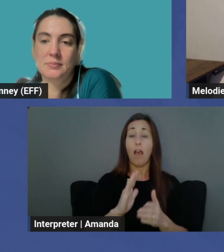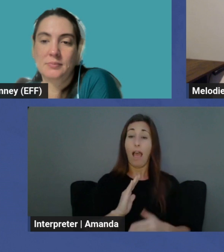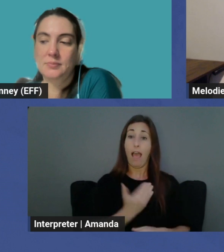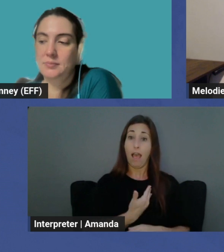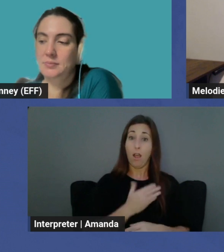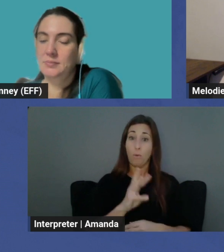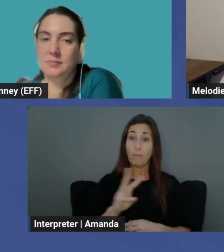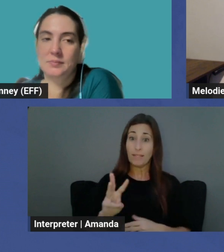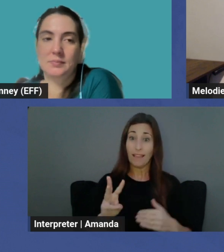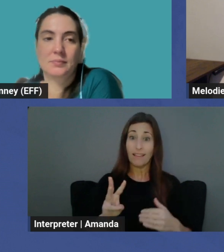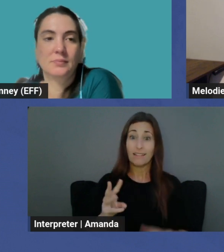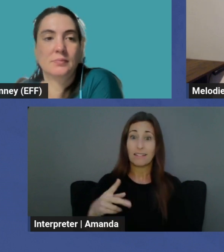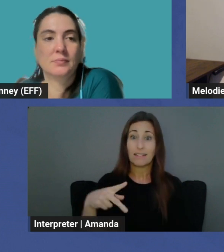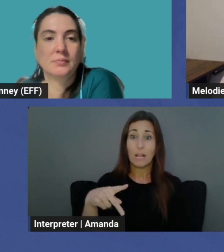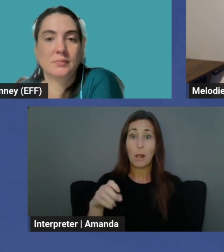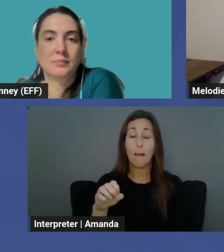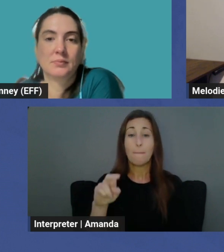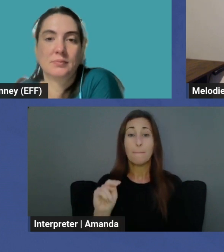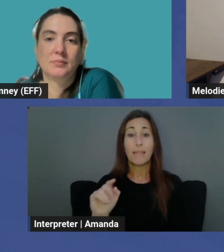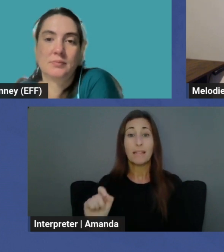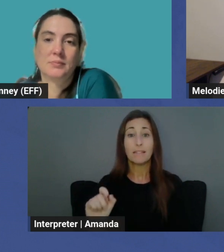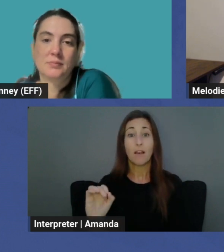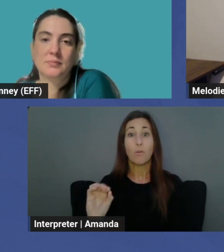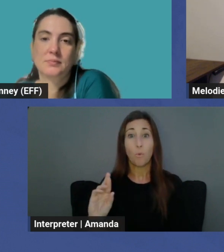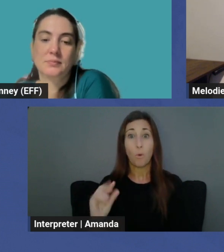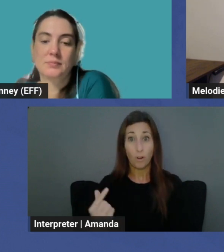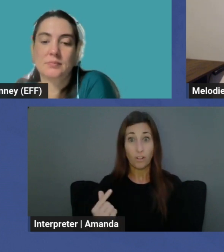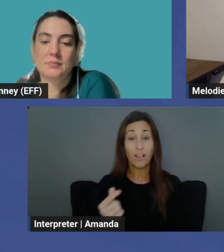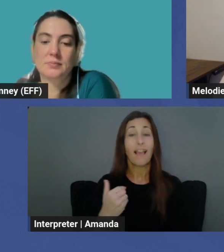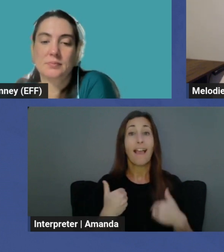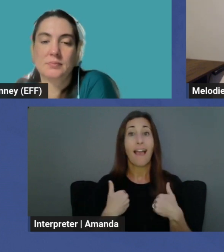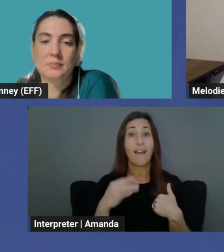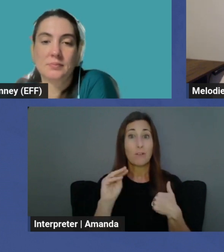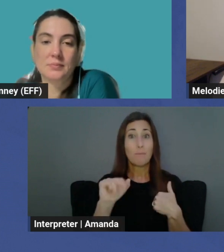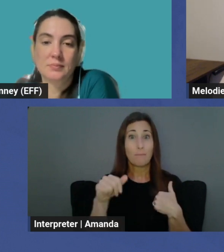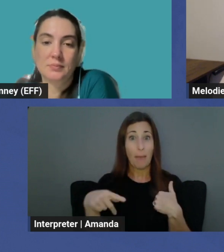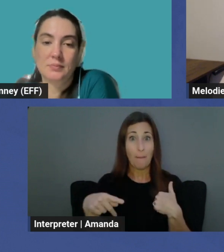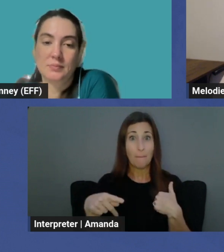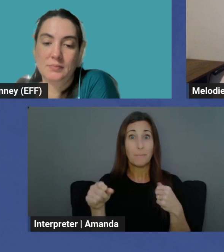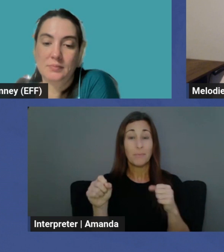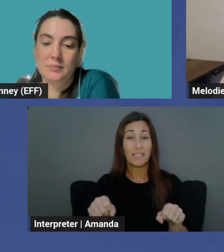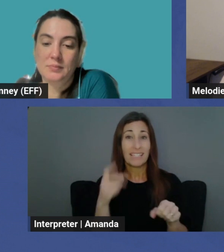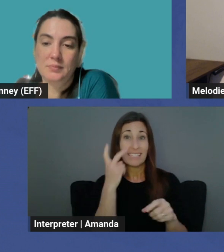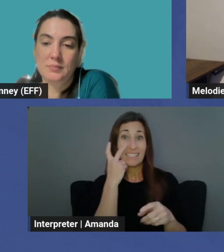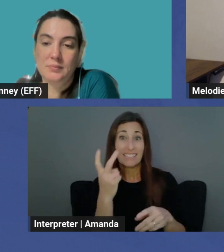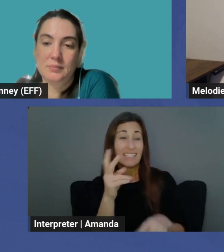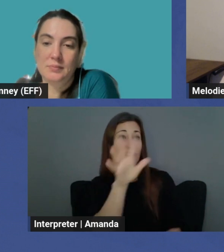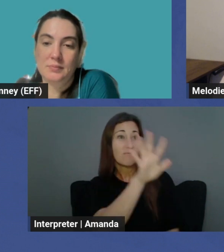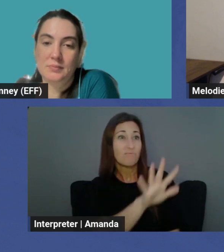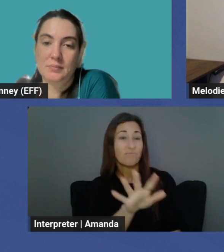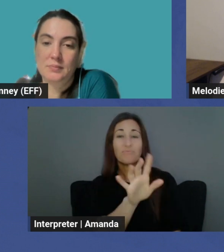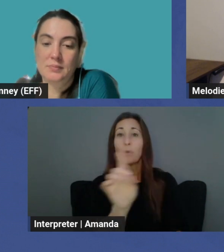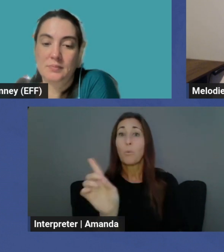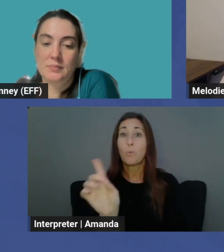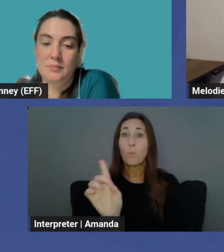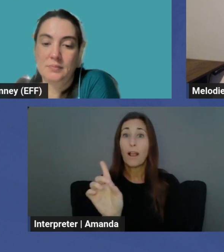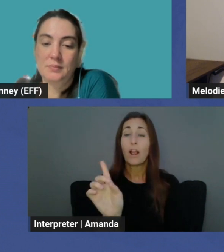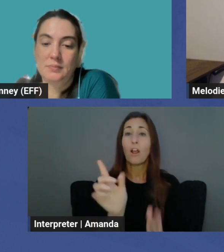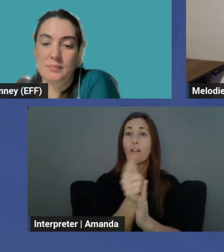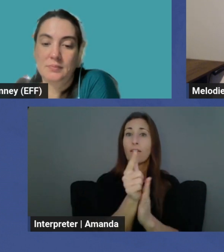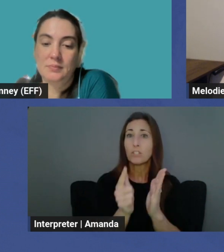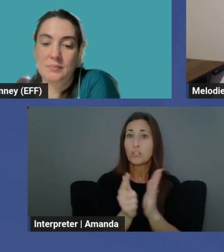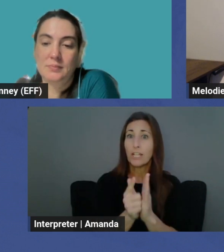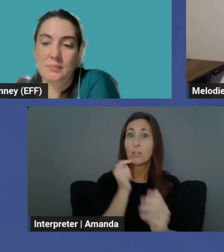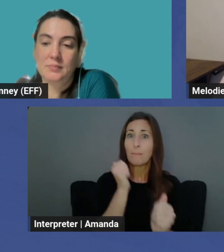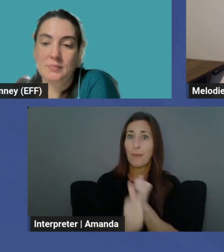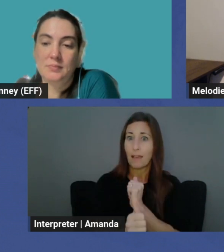a map that you can look at that will show you where the legislation has been